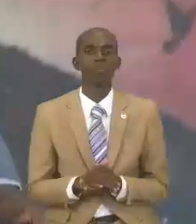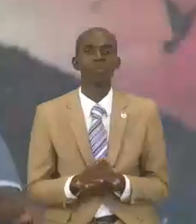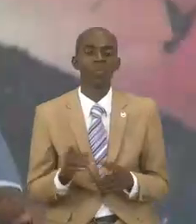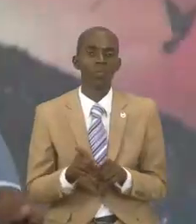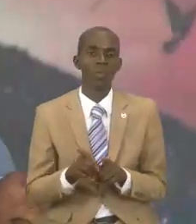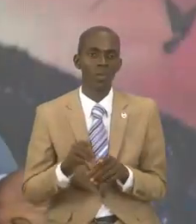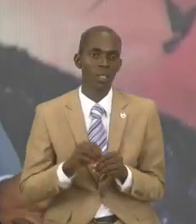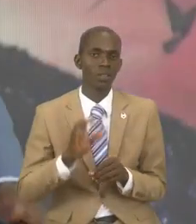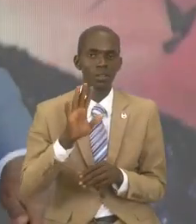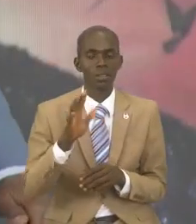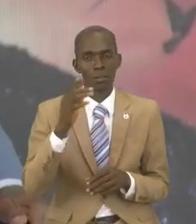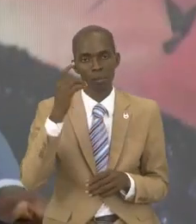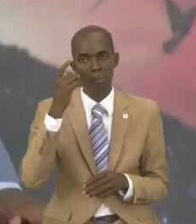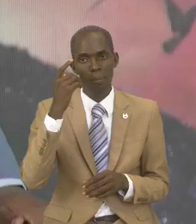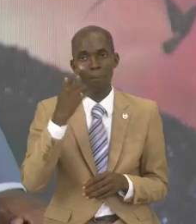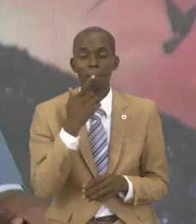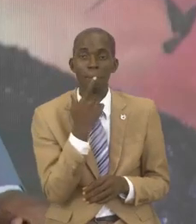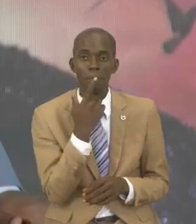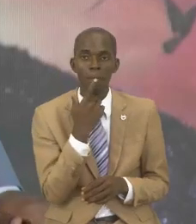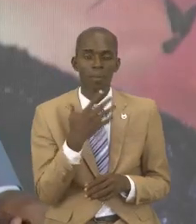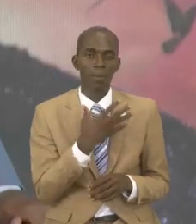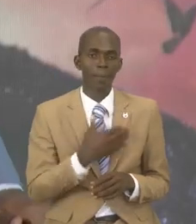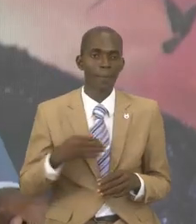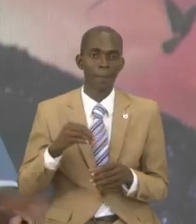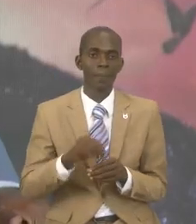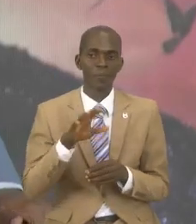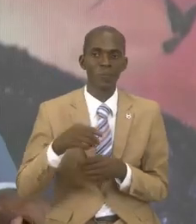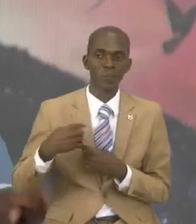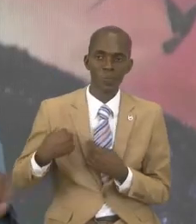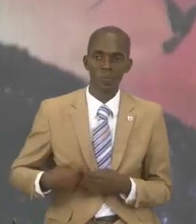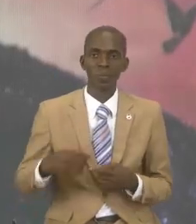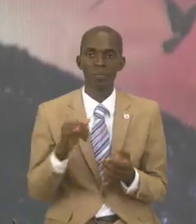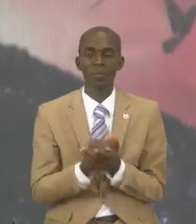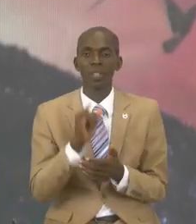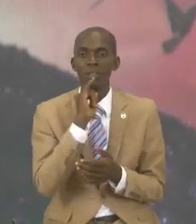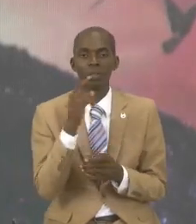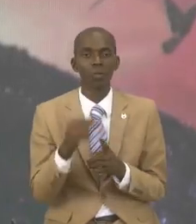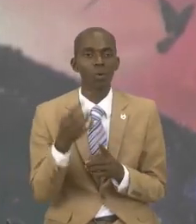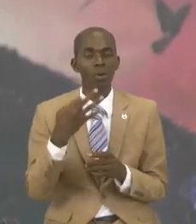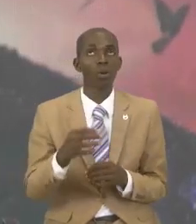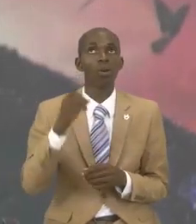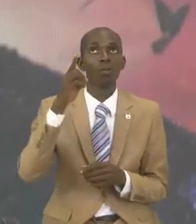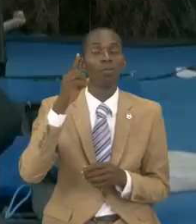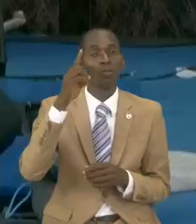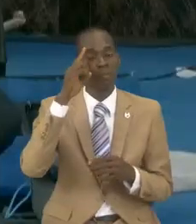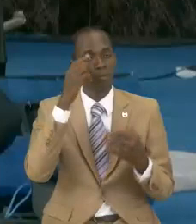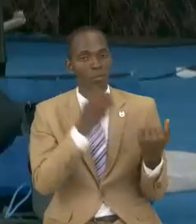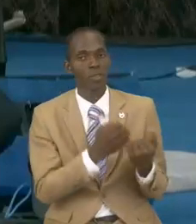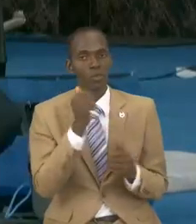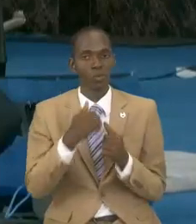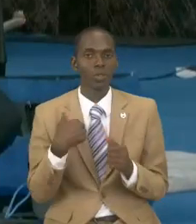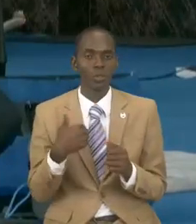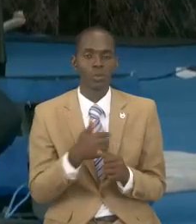mouth and in thine heart. That is the word of faith which we preach. Now